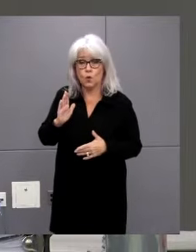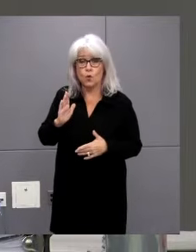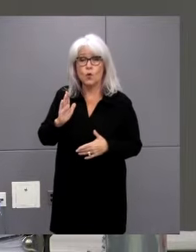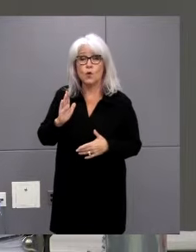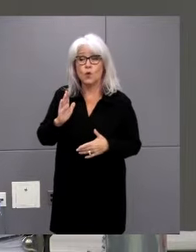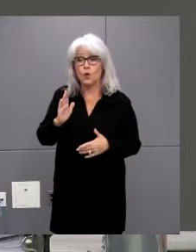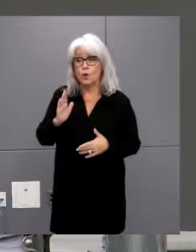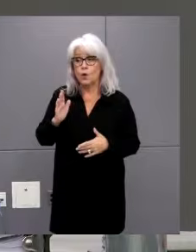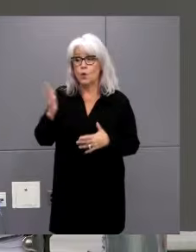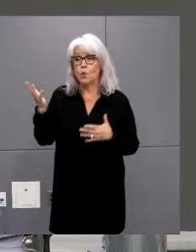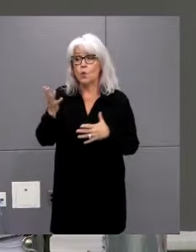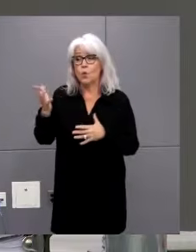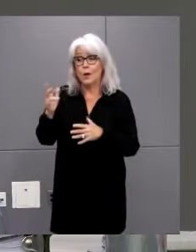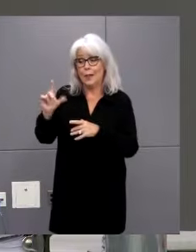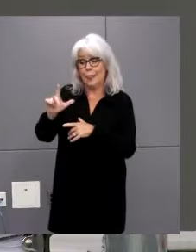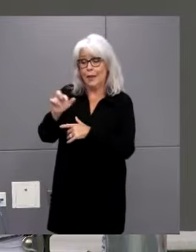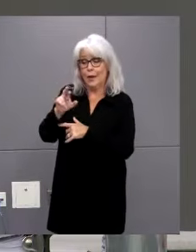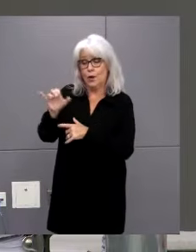Larry has told us.